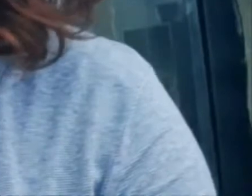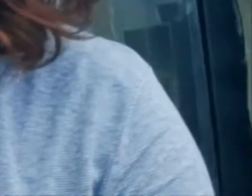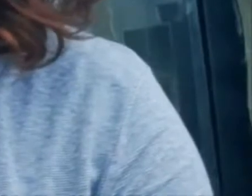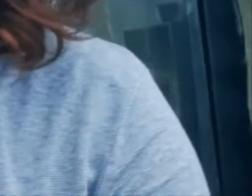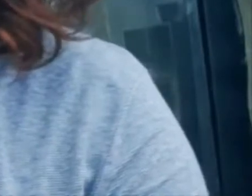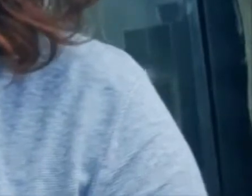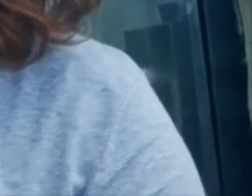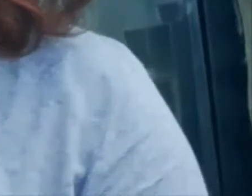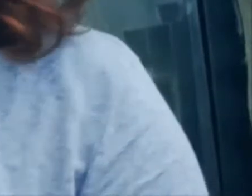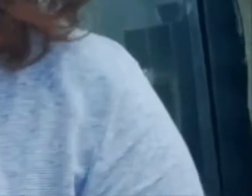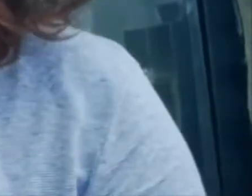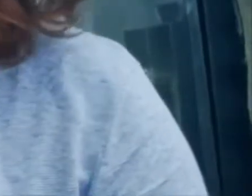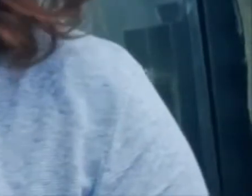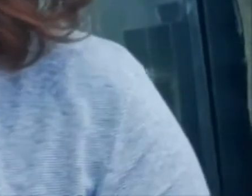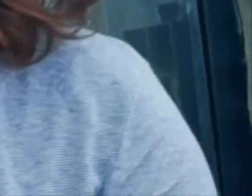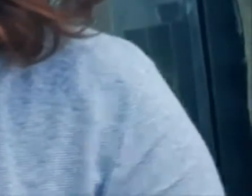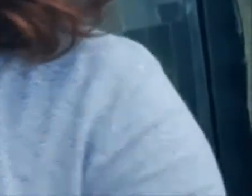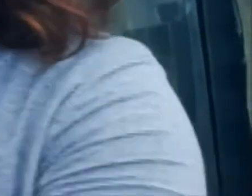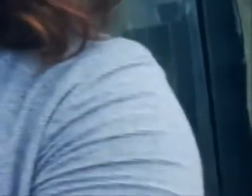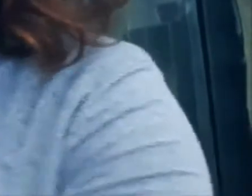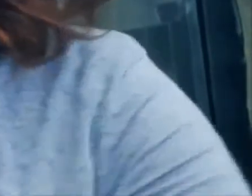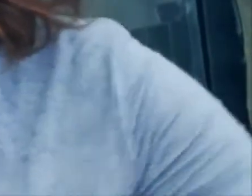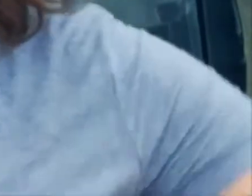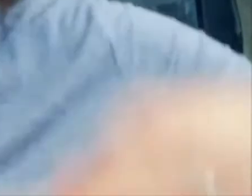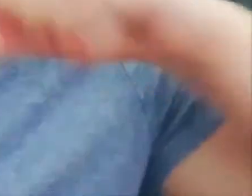berry trees. Where else would berries come from?